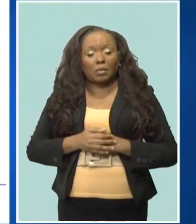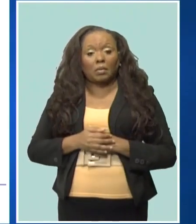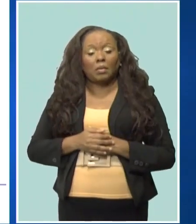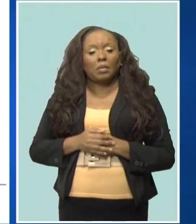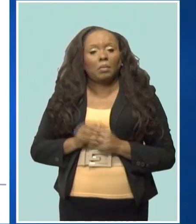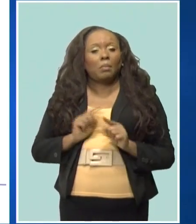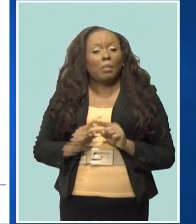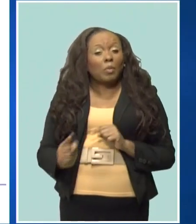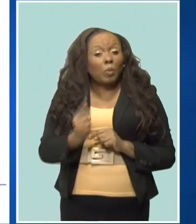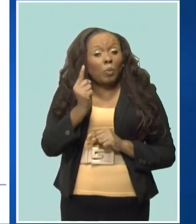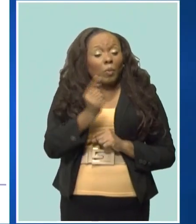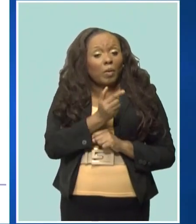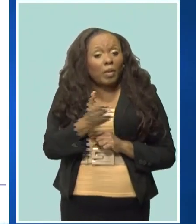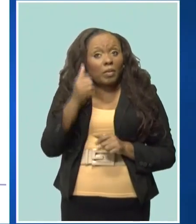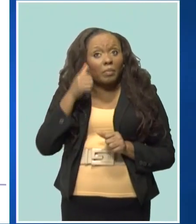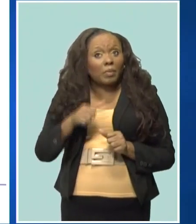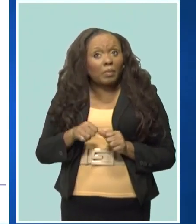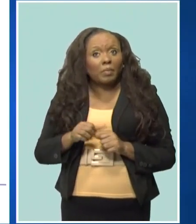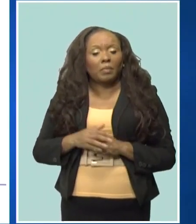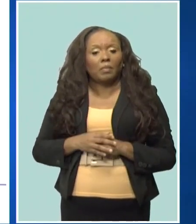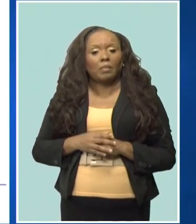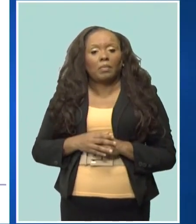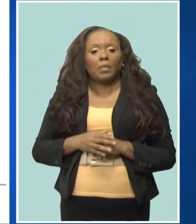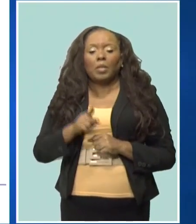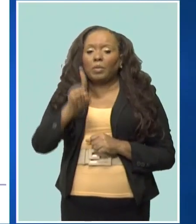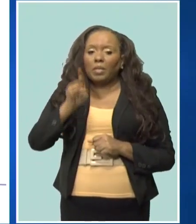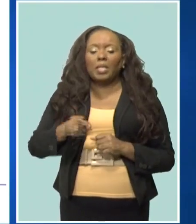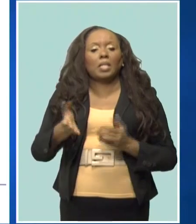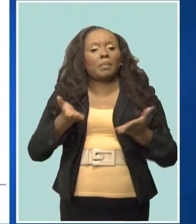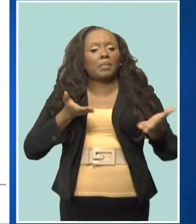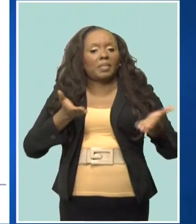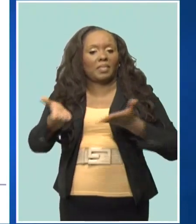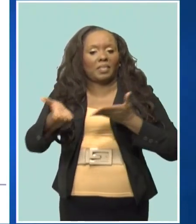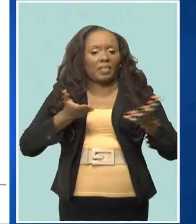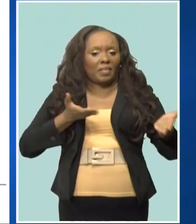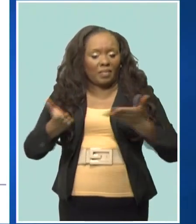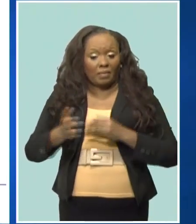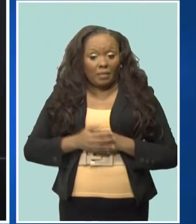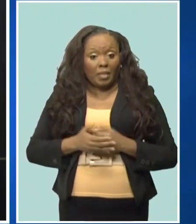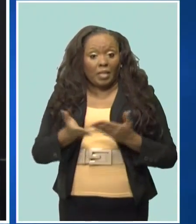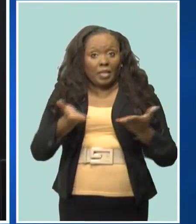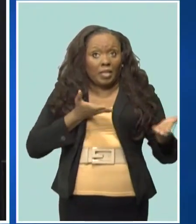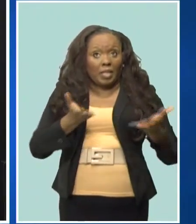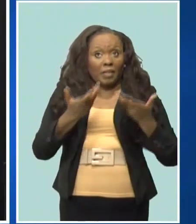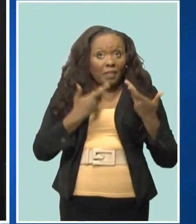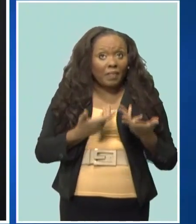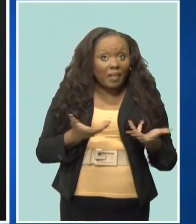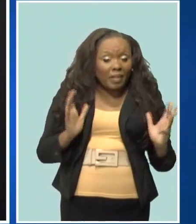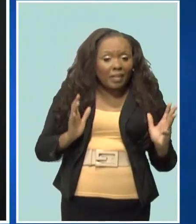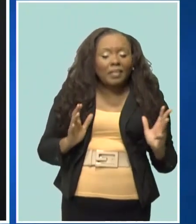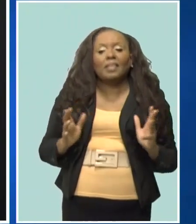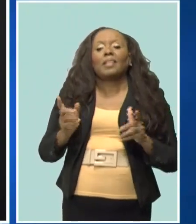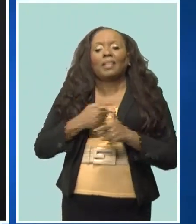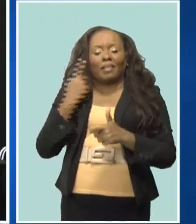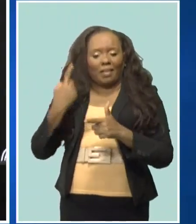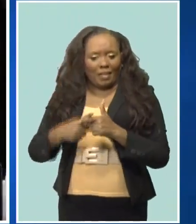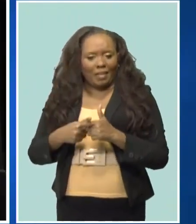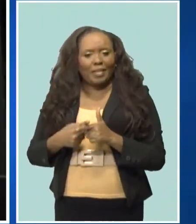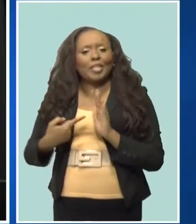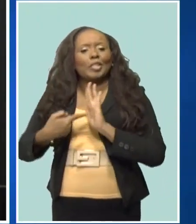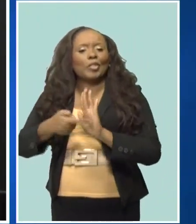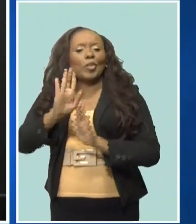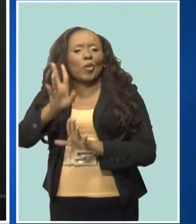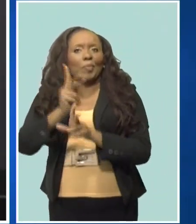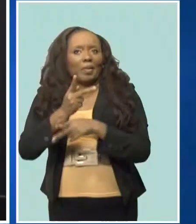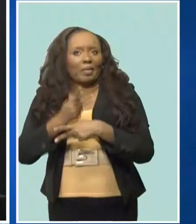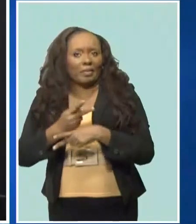here is to sell service first and then offer them your product. Officials are in unison in their message, saying